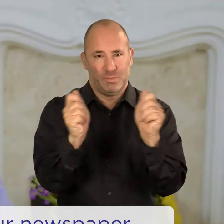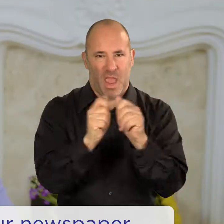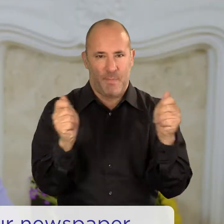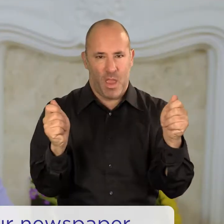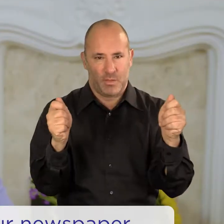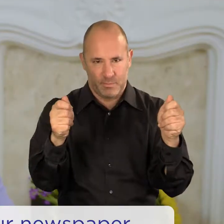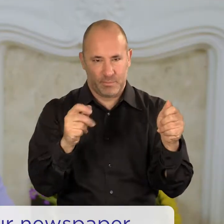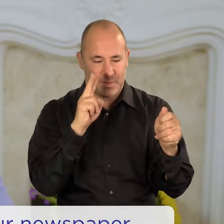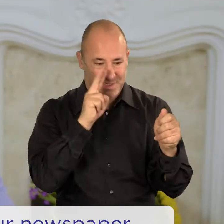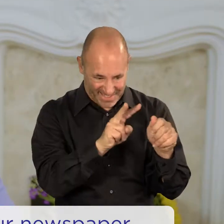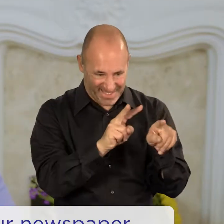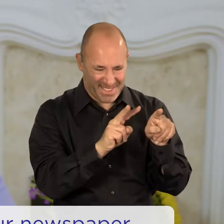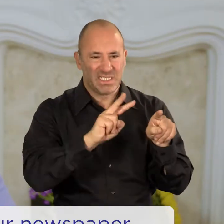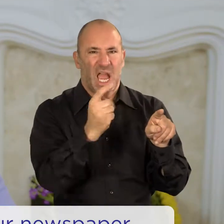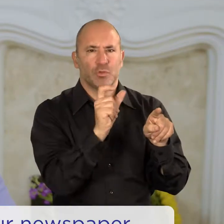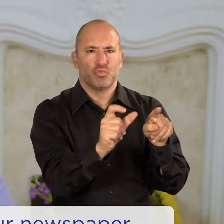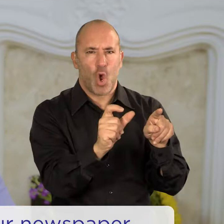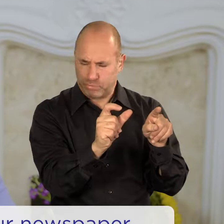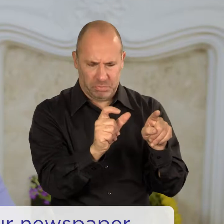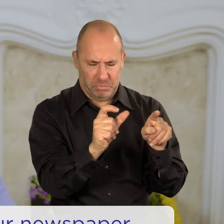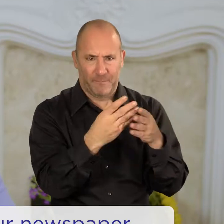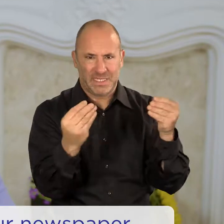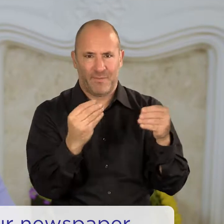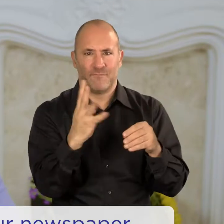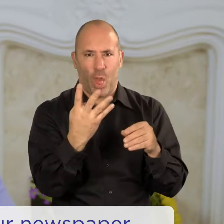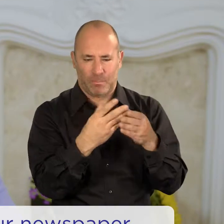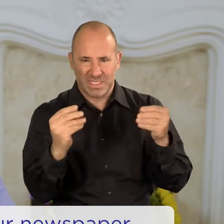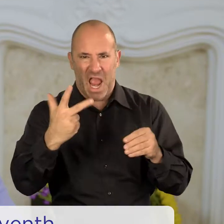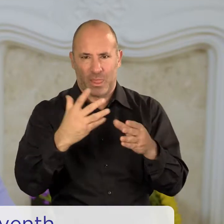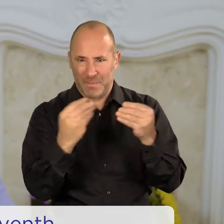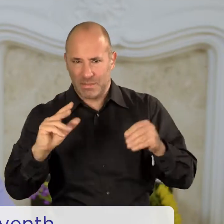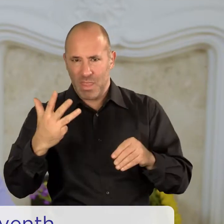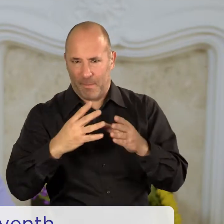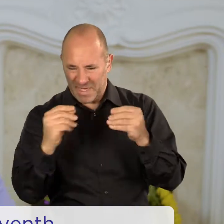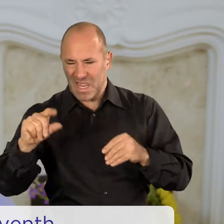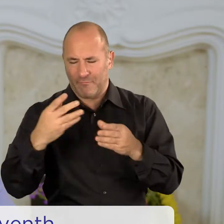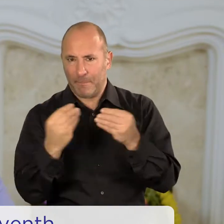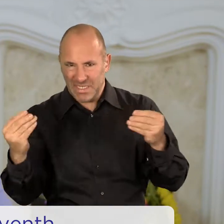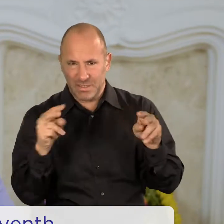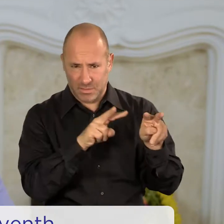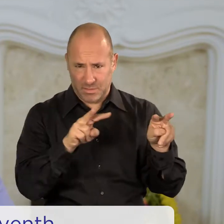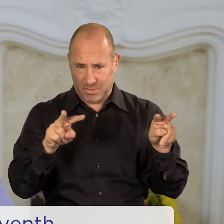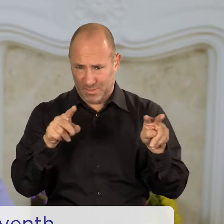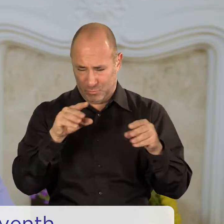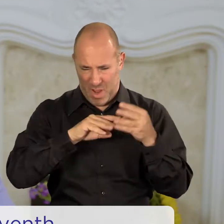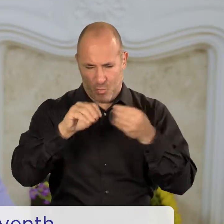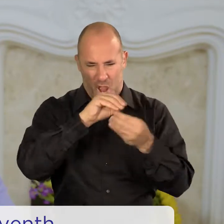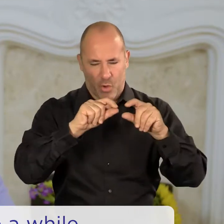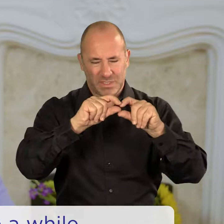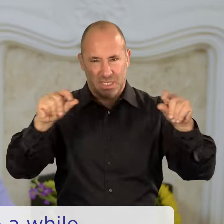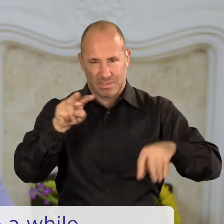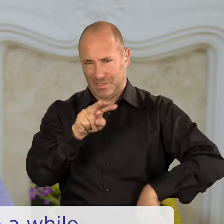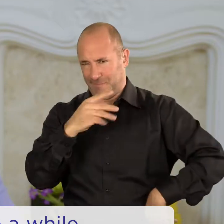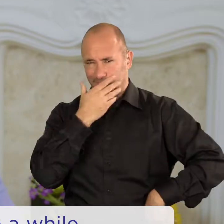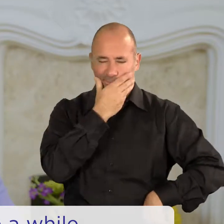your newspaper in the morning and every second, fourth, eighth, ninth and 11th word were missing. It